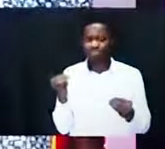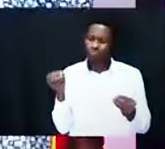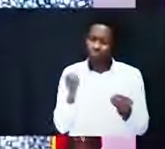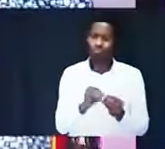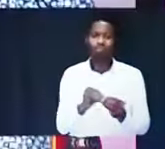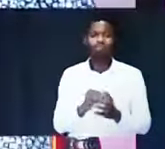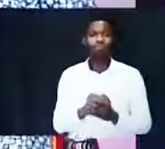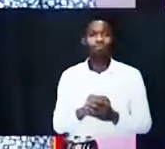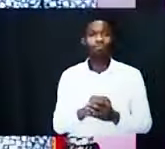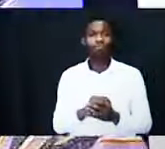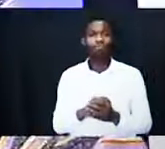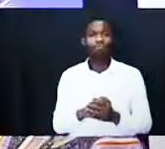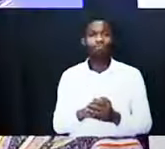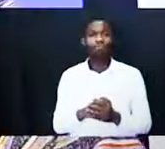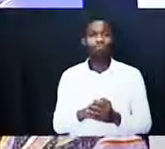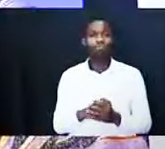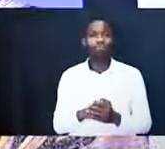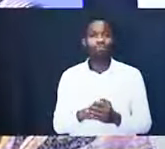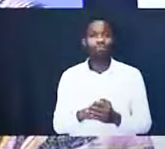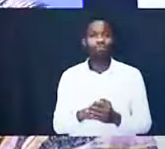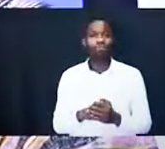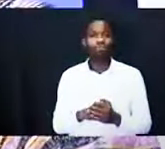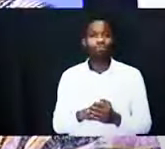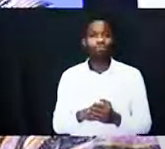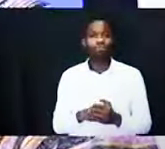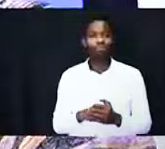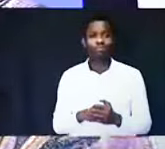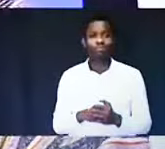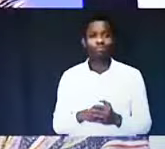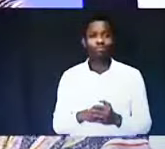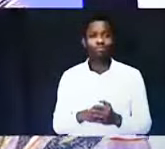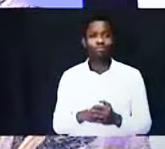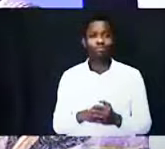decided to feed on leaves and vegetables for